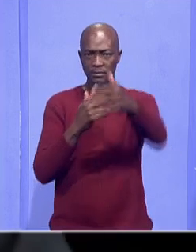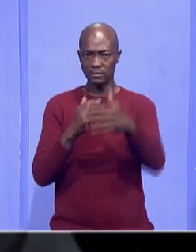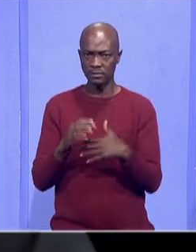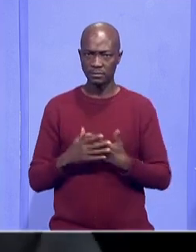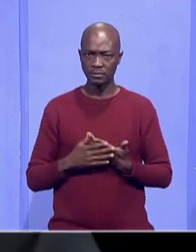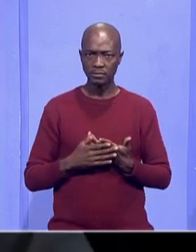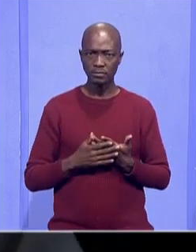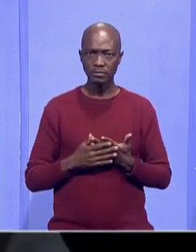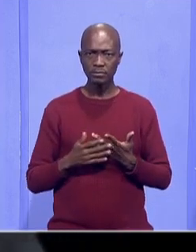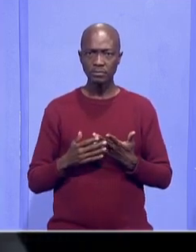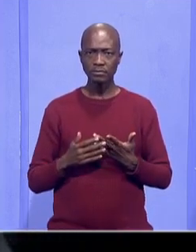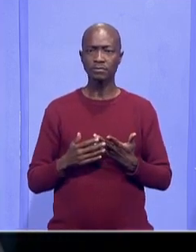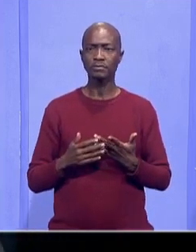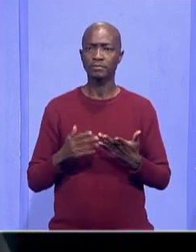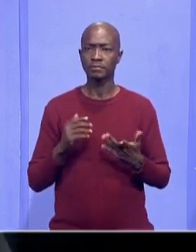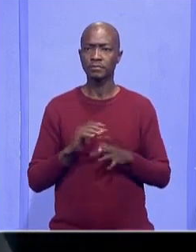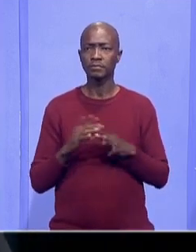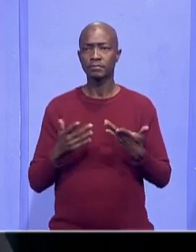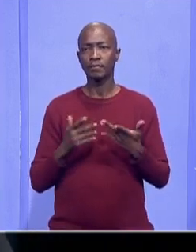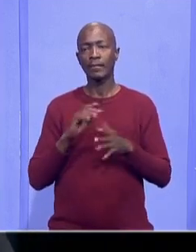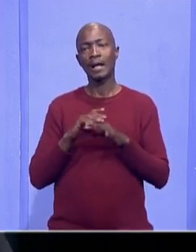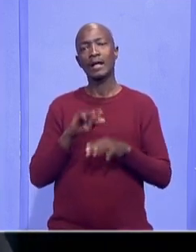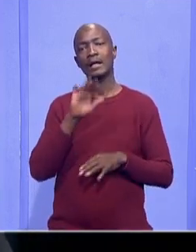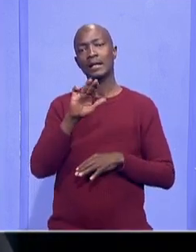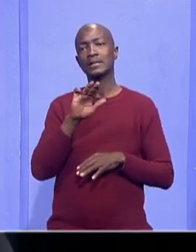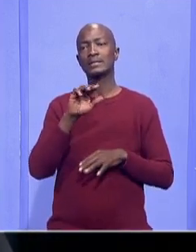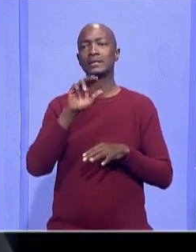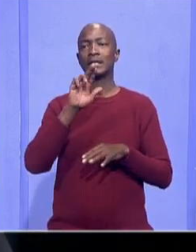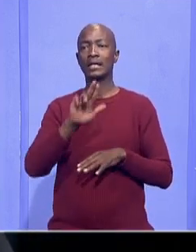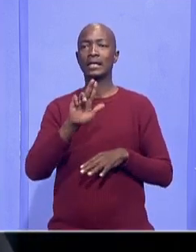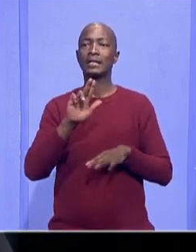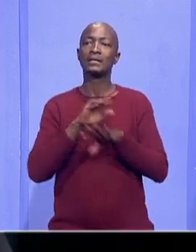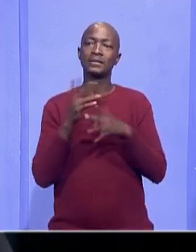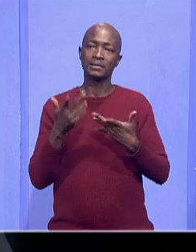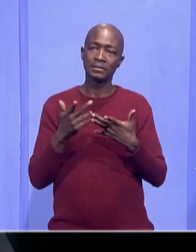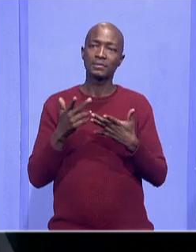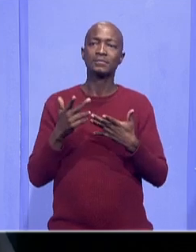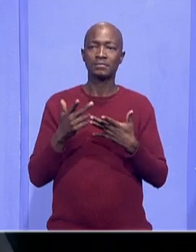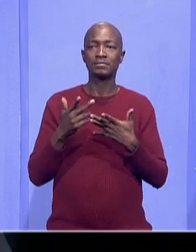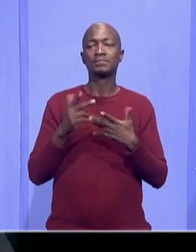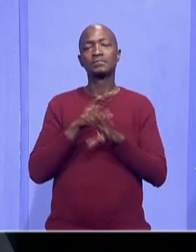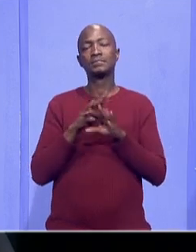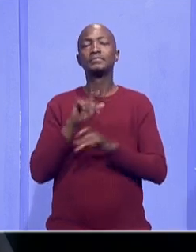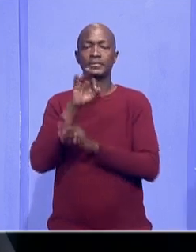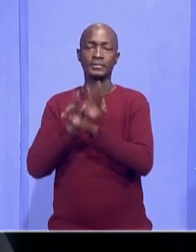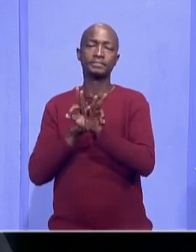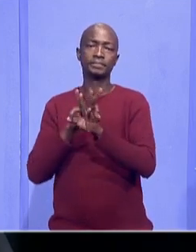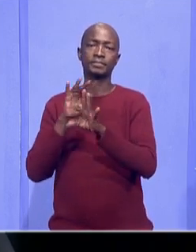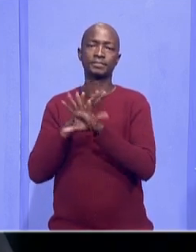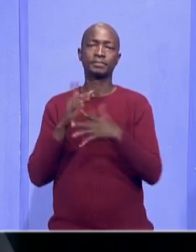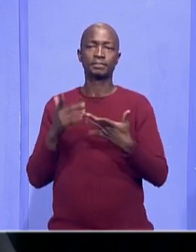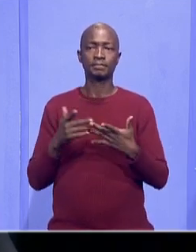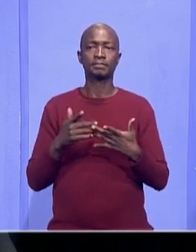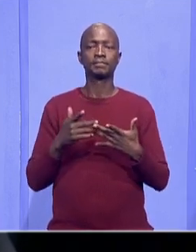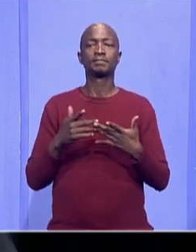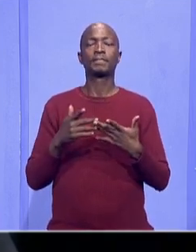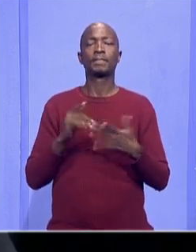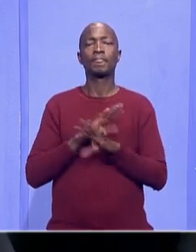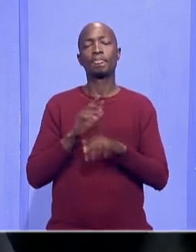think 98% from just the scientific point of view, the model has been very accurate. But just to give you an example,